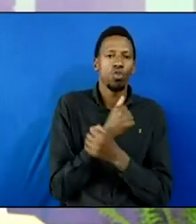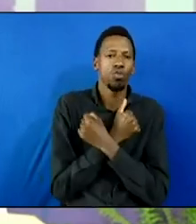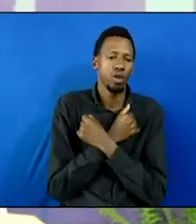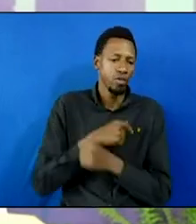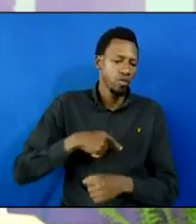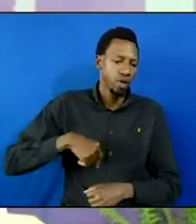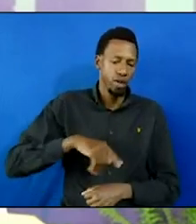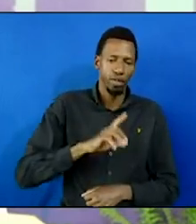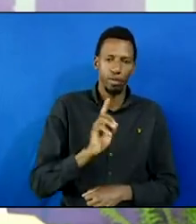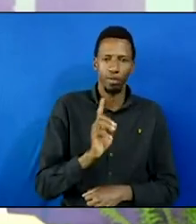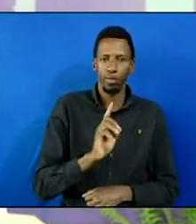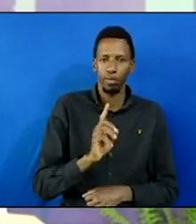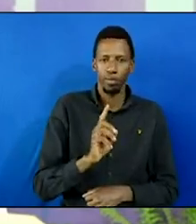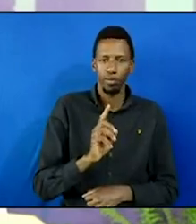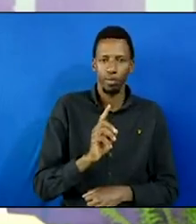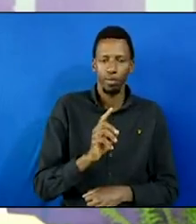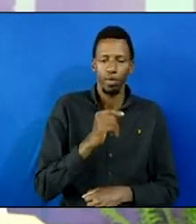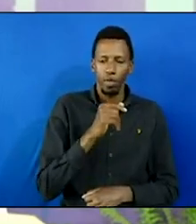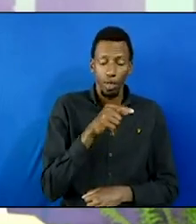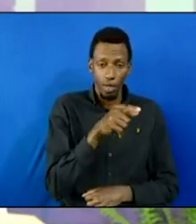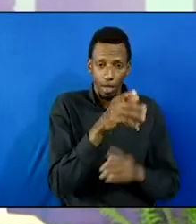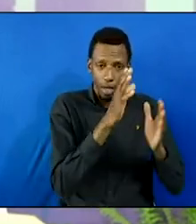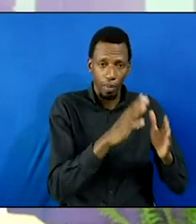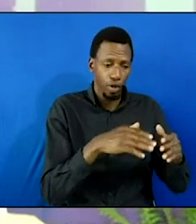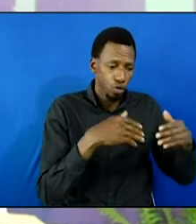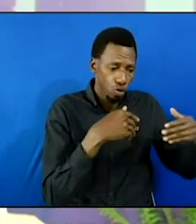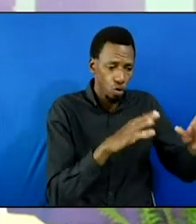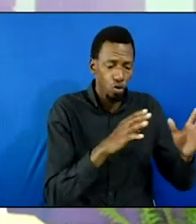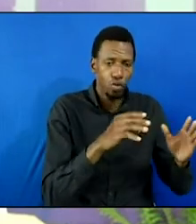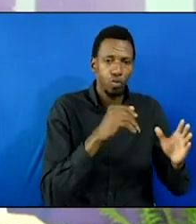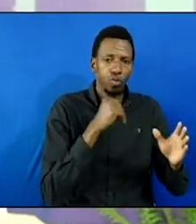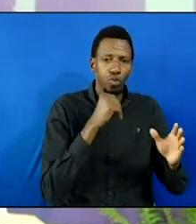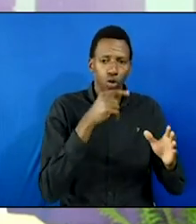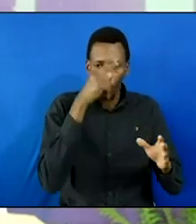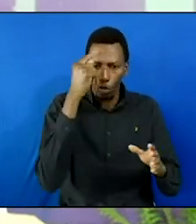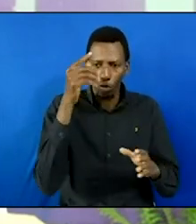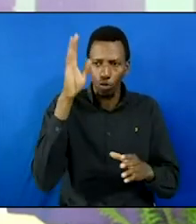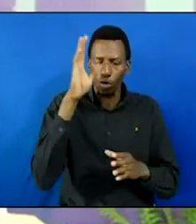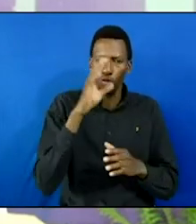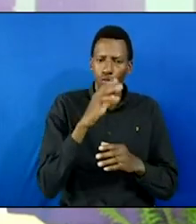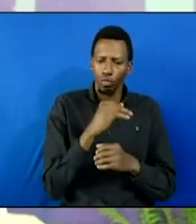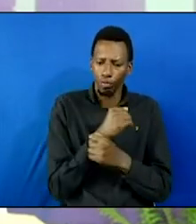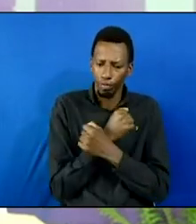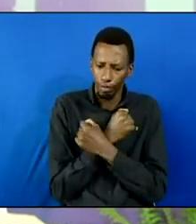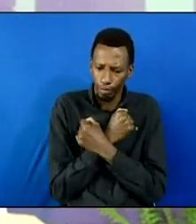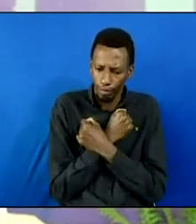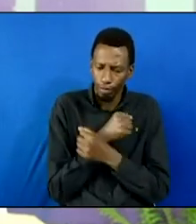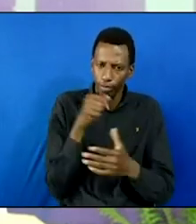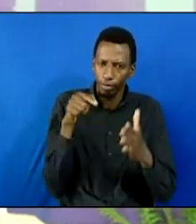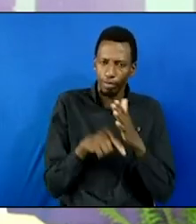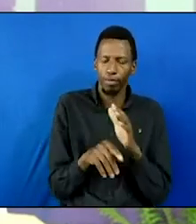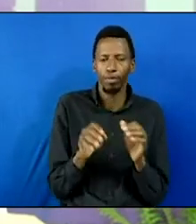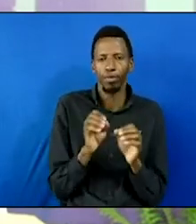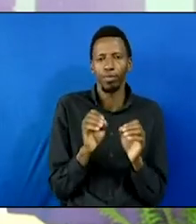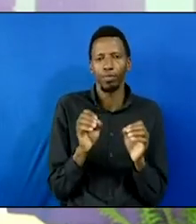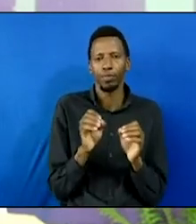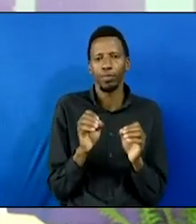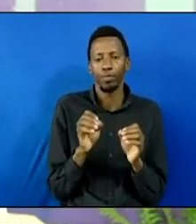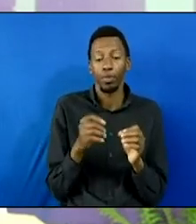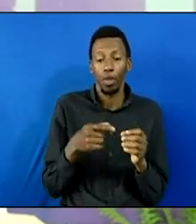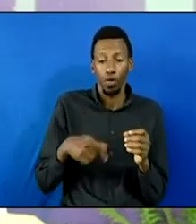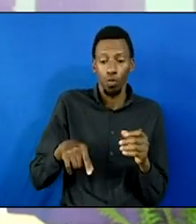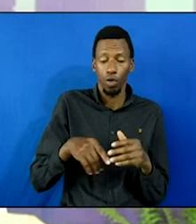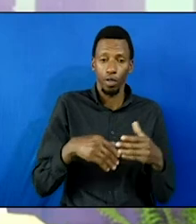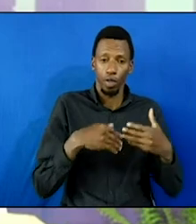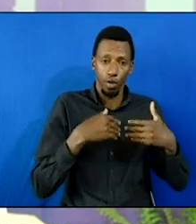us. It will not be because he was not relentless in his love. We only can